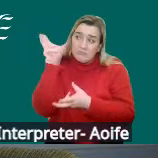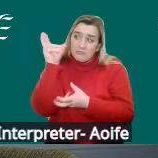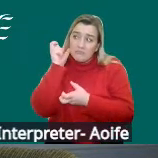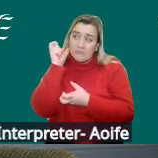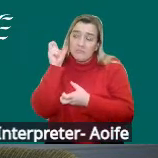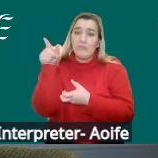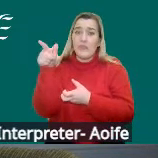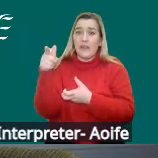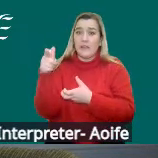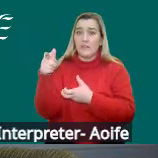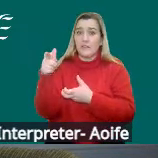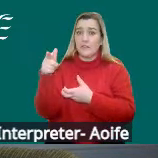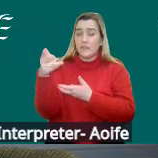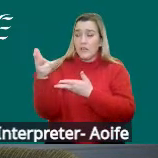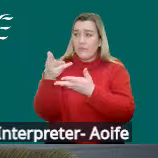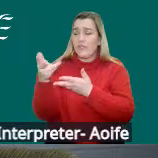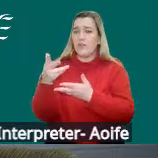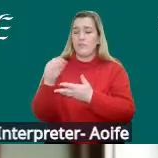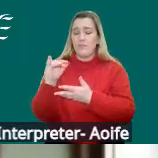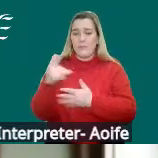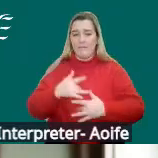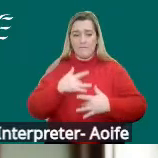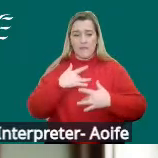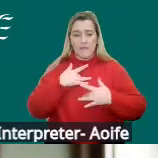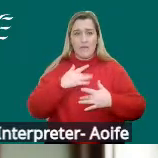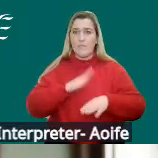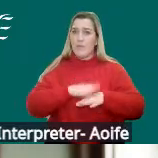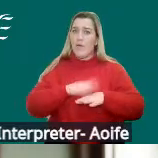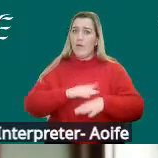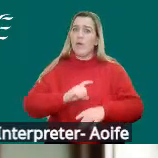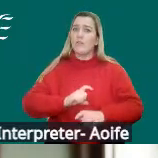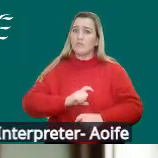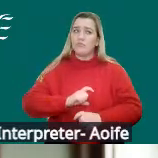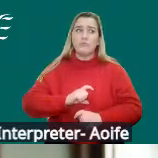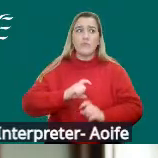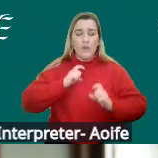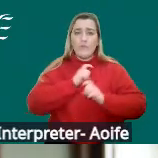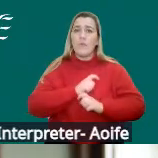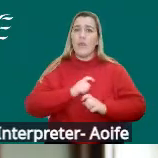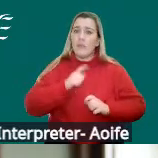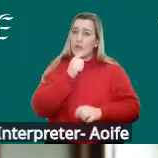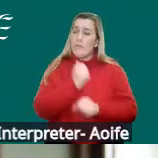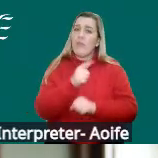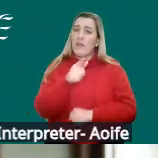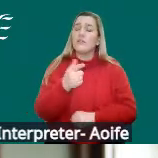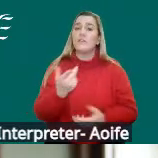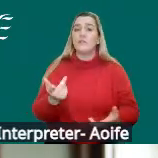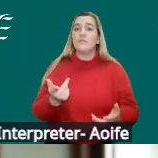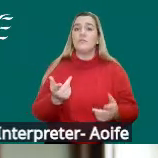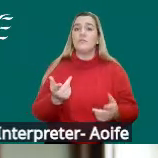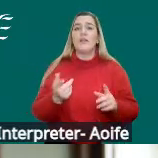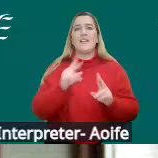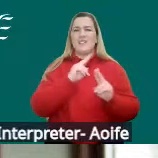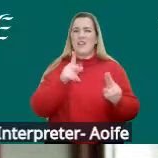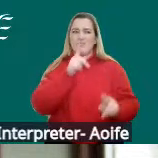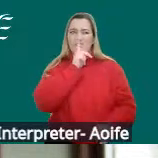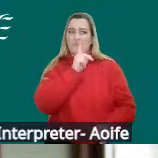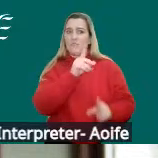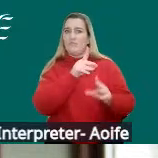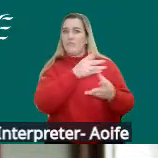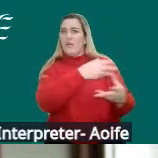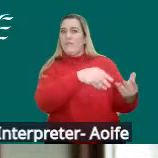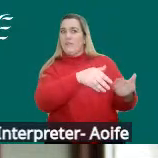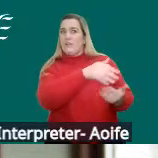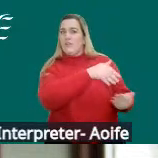comfortable, talking about it, like. And it's not a silent thing anymore that people are saying, but it's something, it's real. And